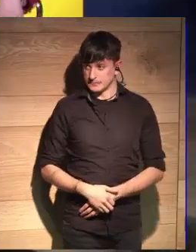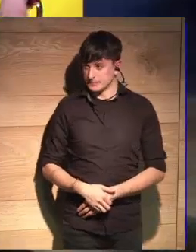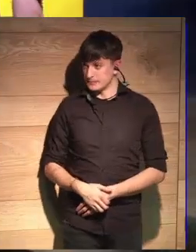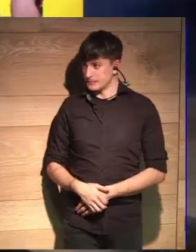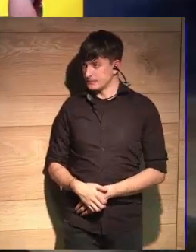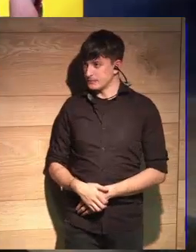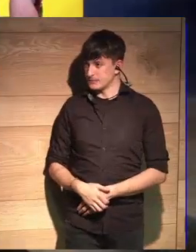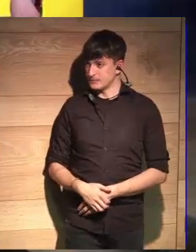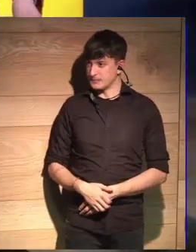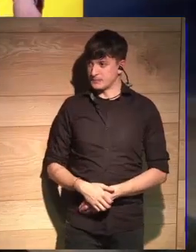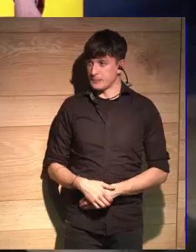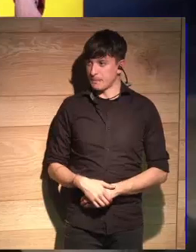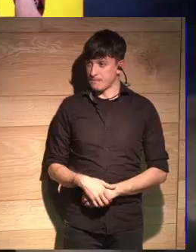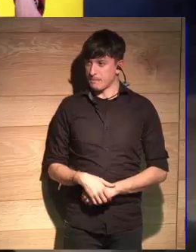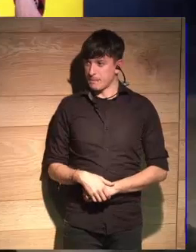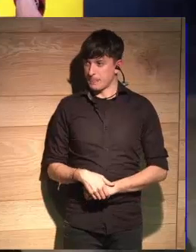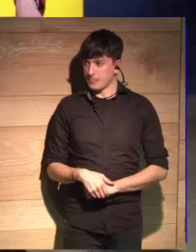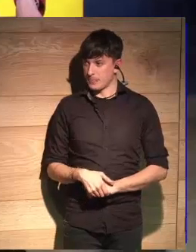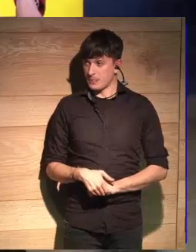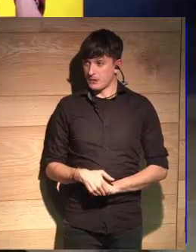We have a lot of questions.